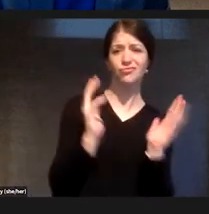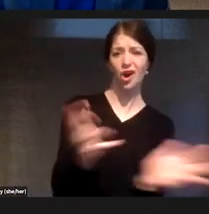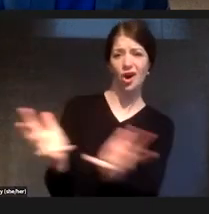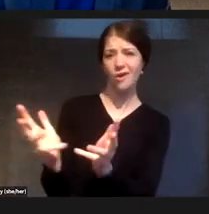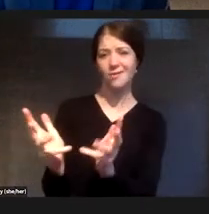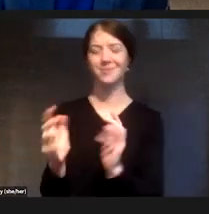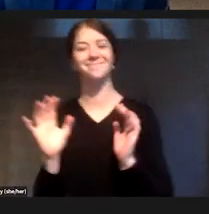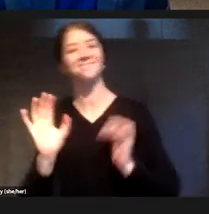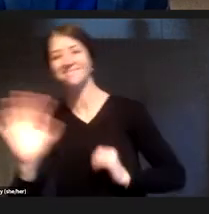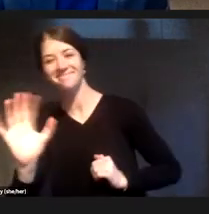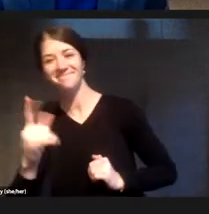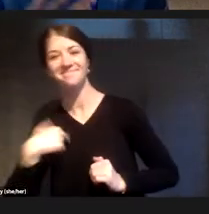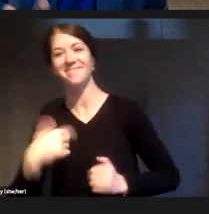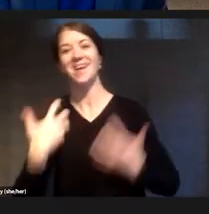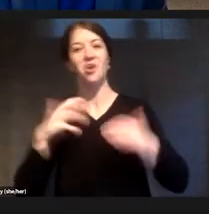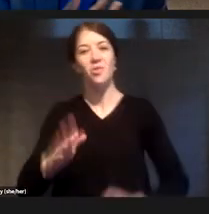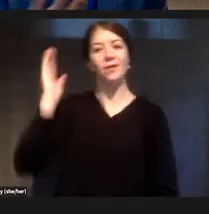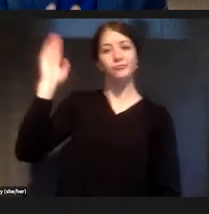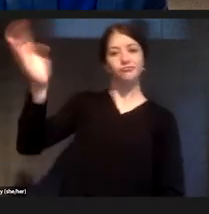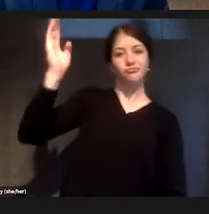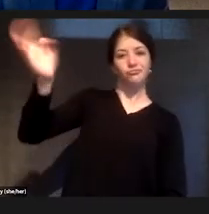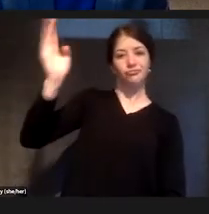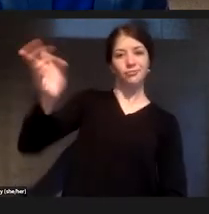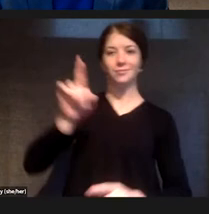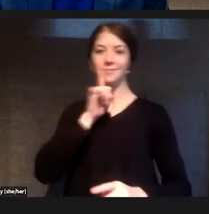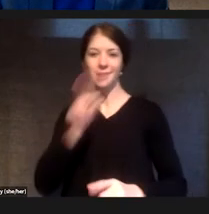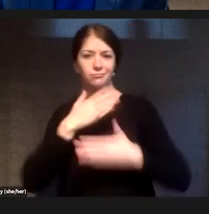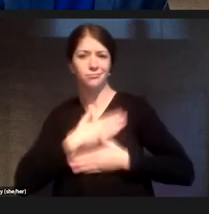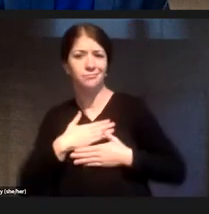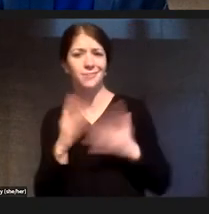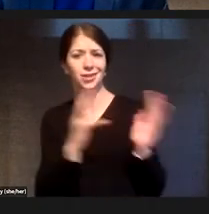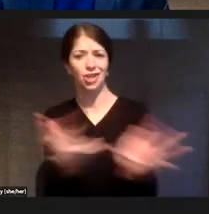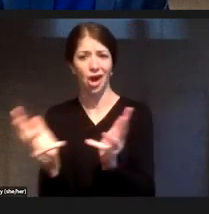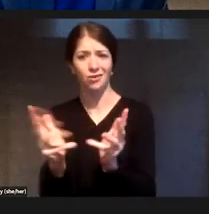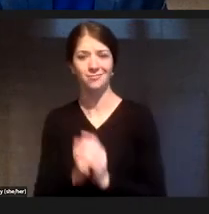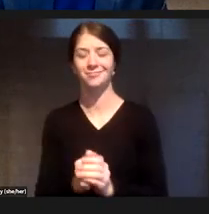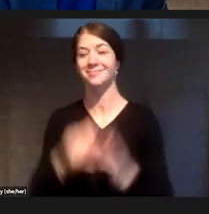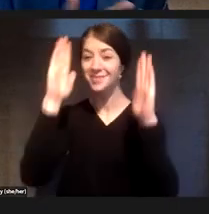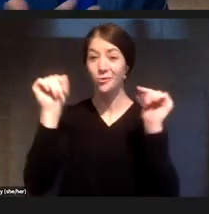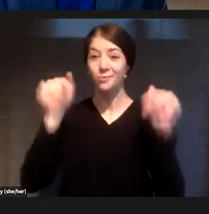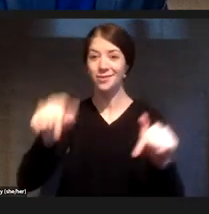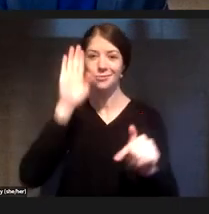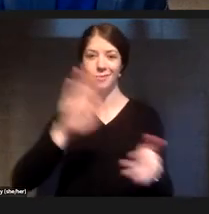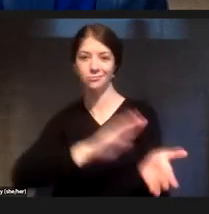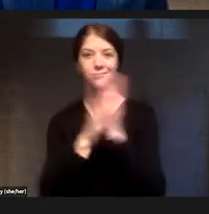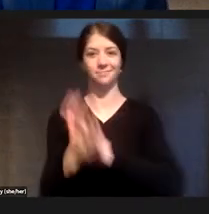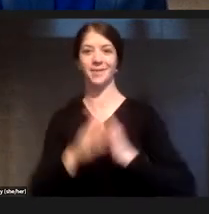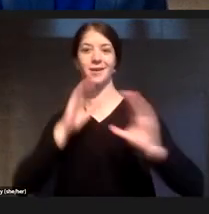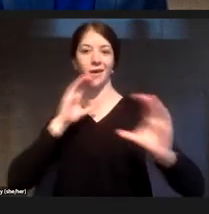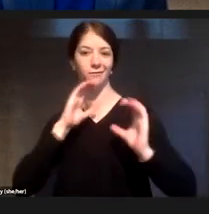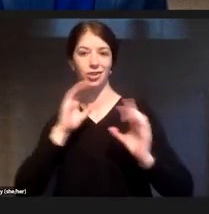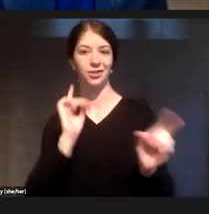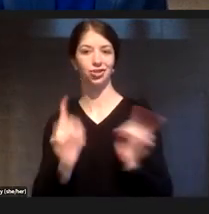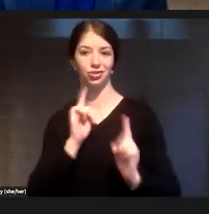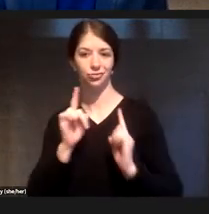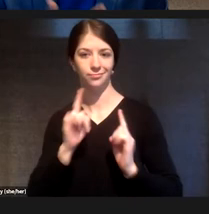don't like to talk. So what I'm hoping that this will eventually be is a conversation, because I will then talk for this next sort of period of